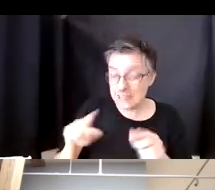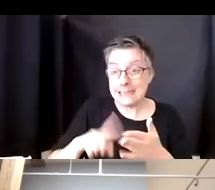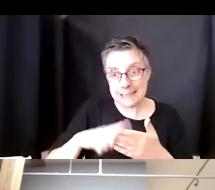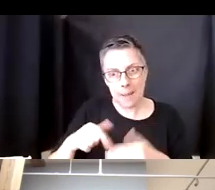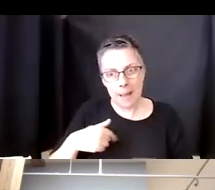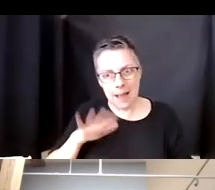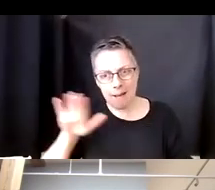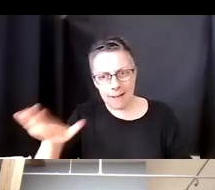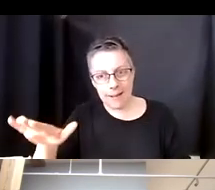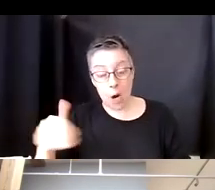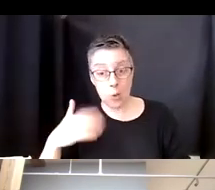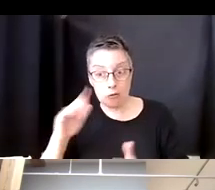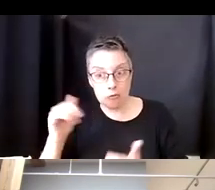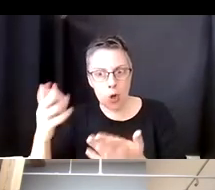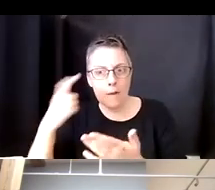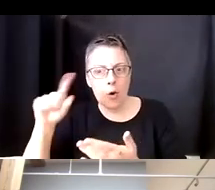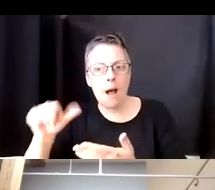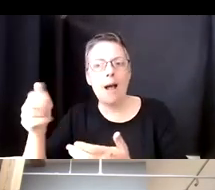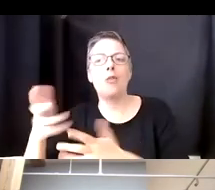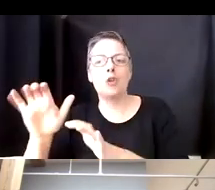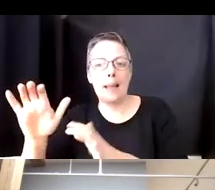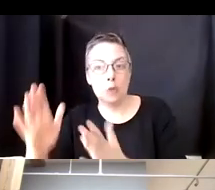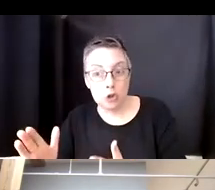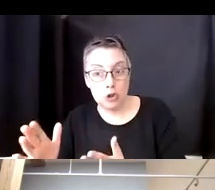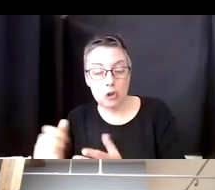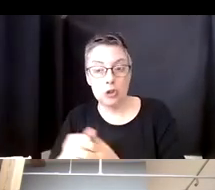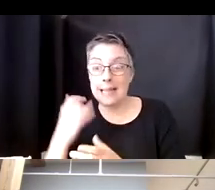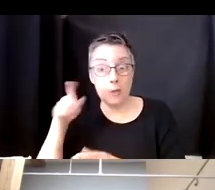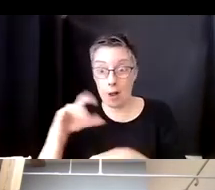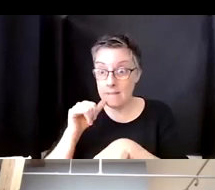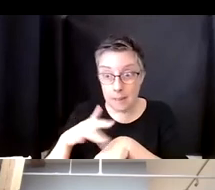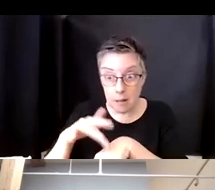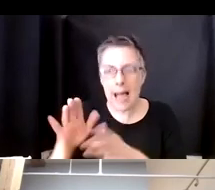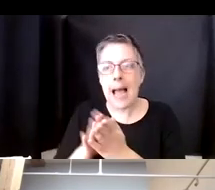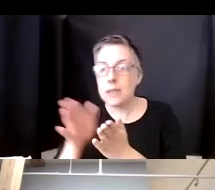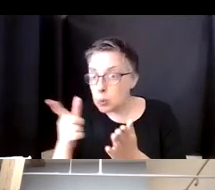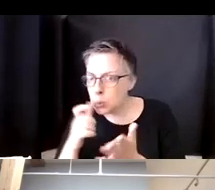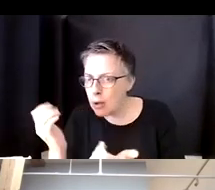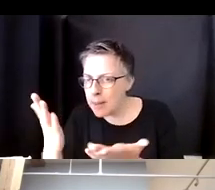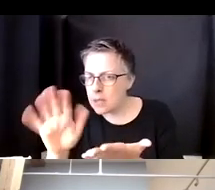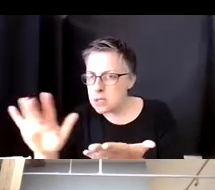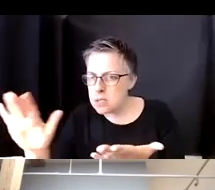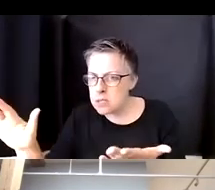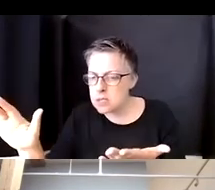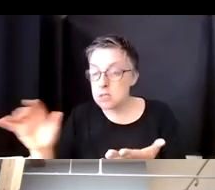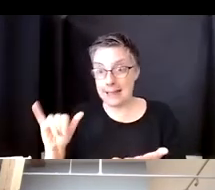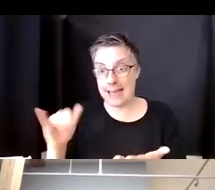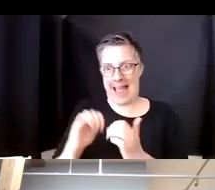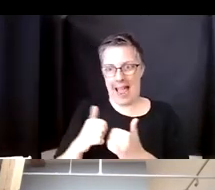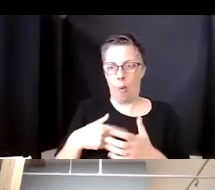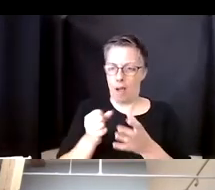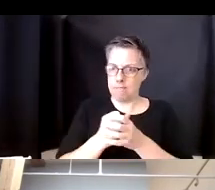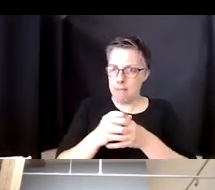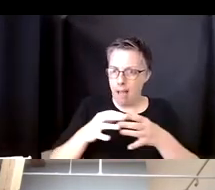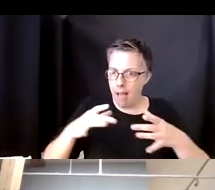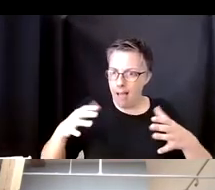if they have a recommendation for another captioner if they're not available themselves. And this is actually how I came to